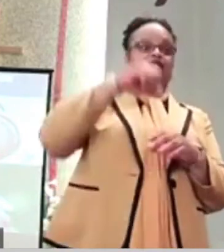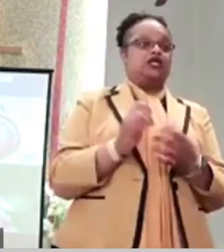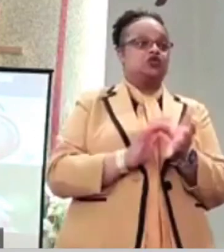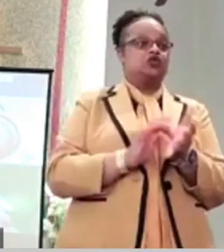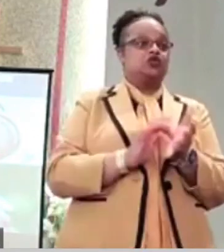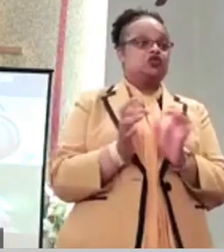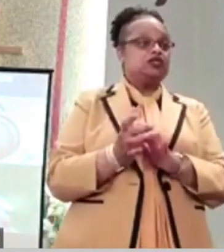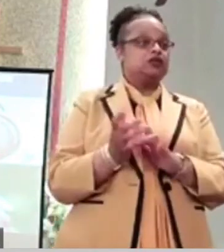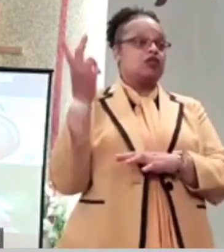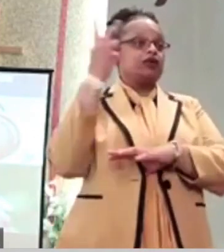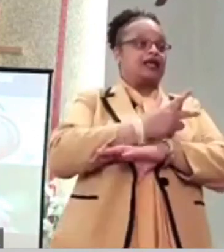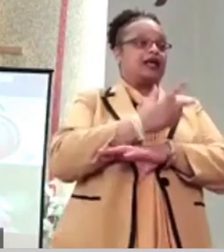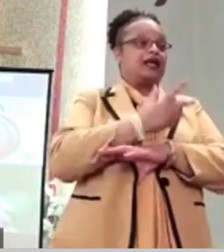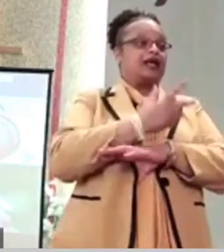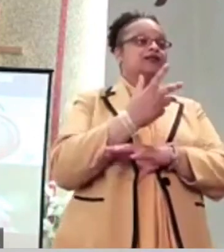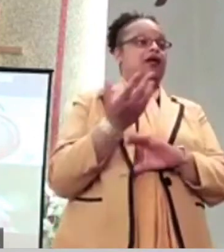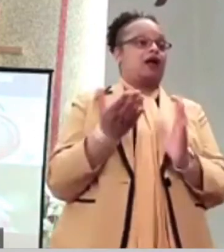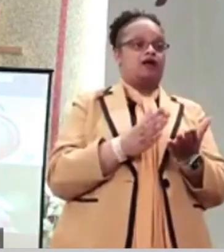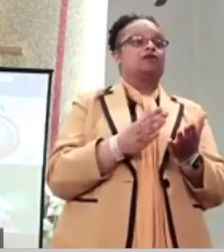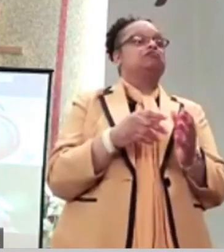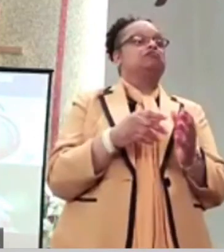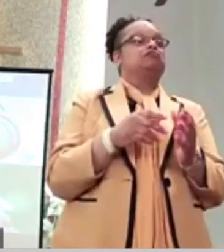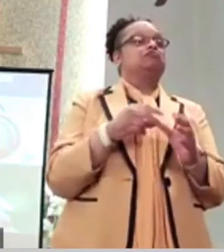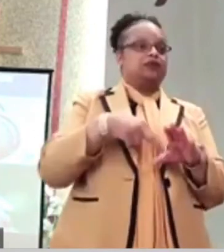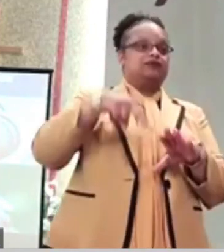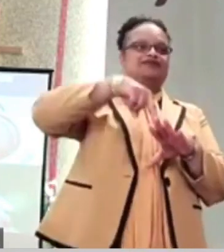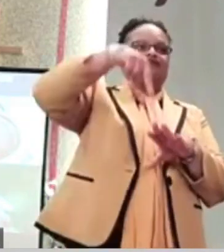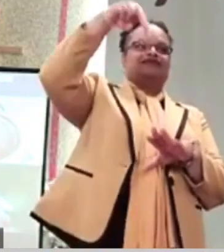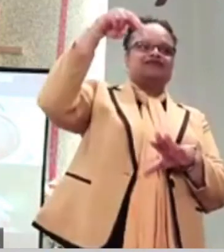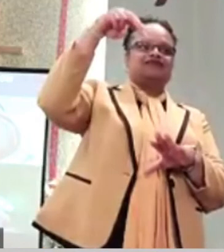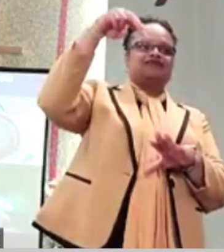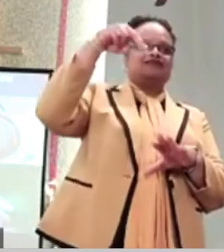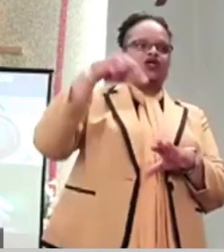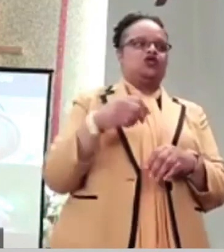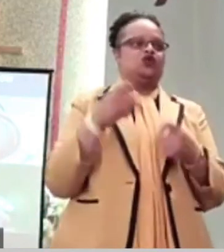grave 3 days later, defeating death.